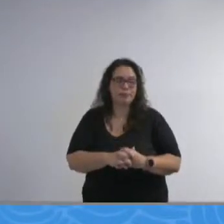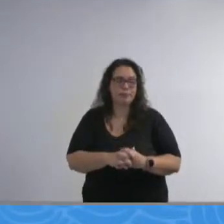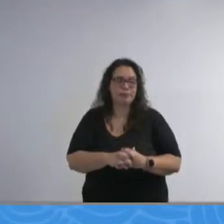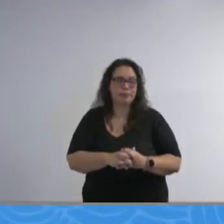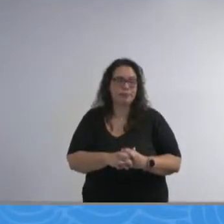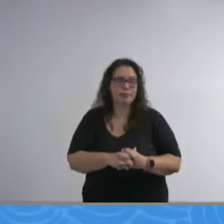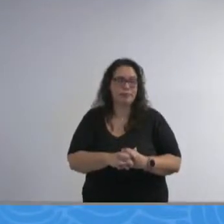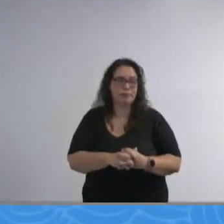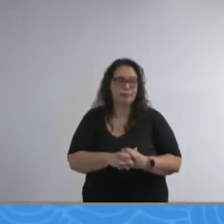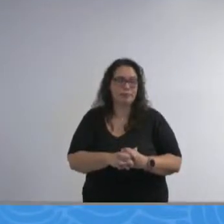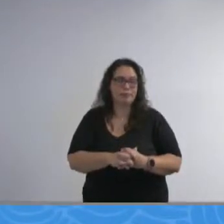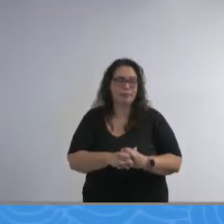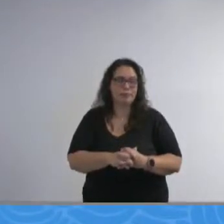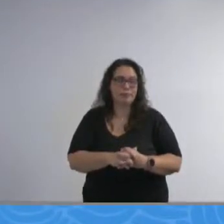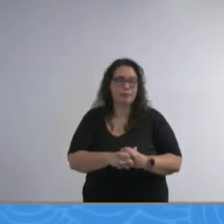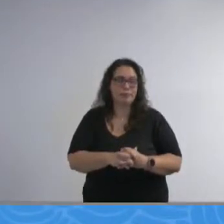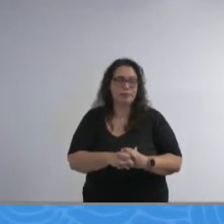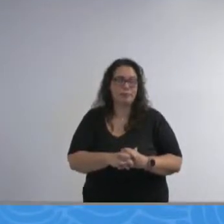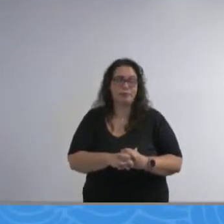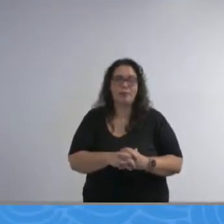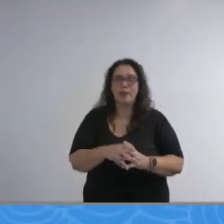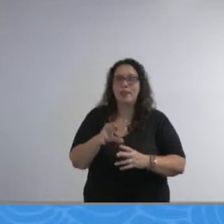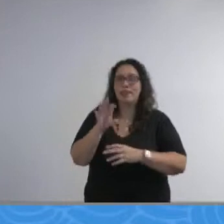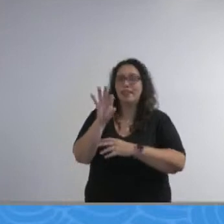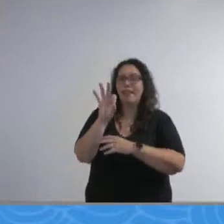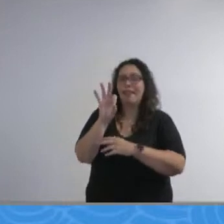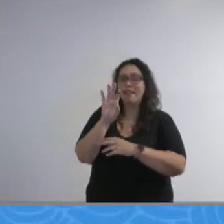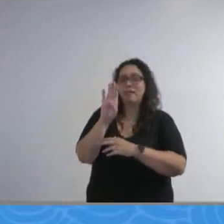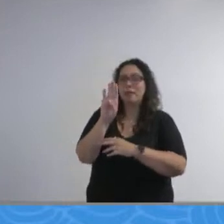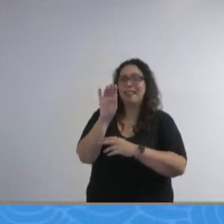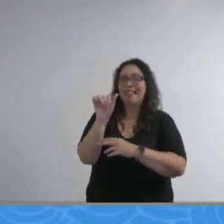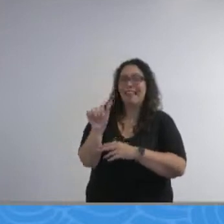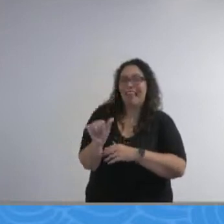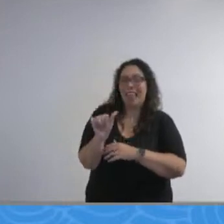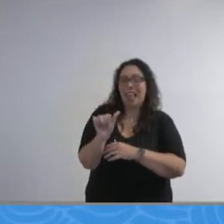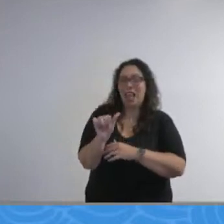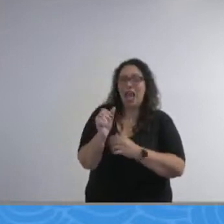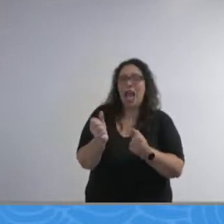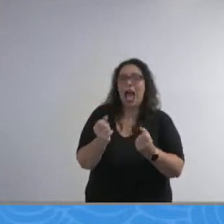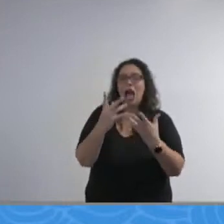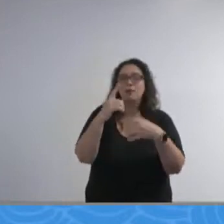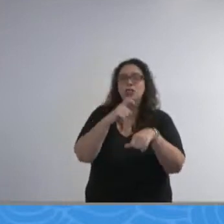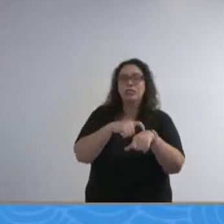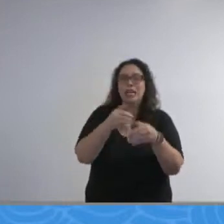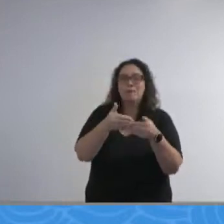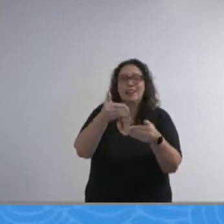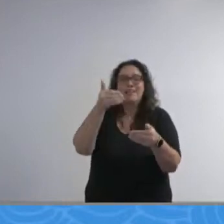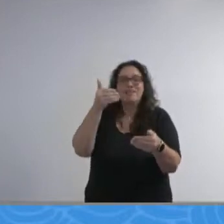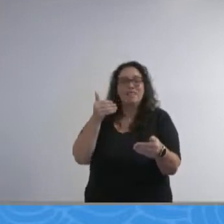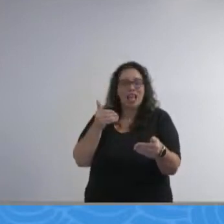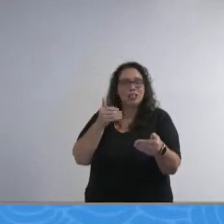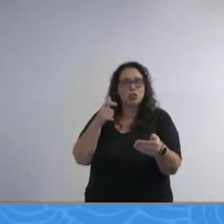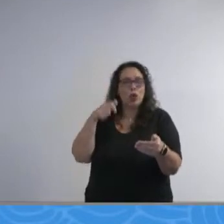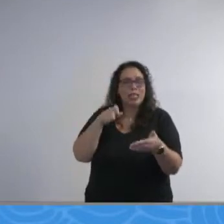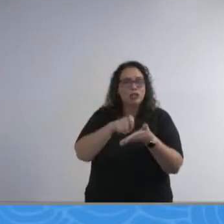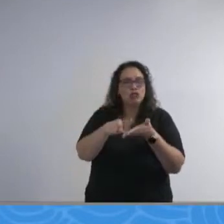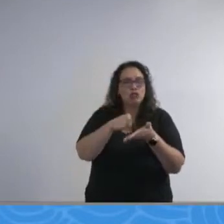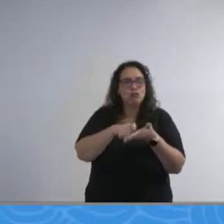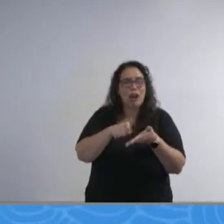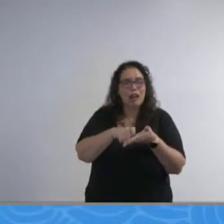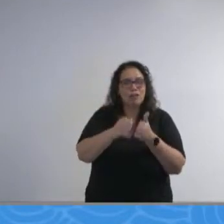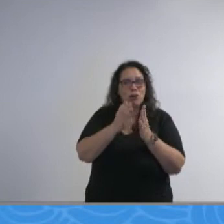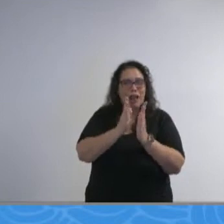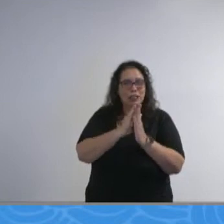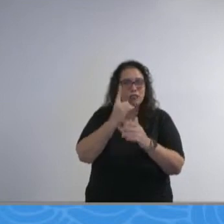can I ask the FBA? Maybe in advance. So típicamente nuestros papás cuando los llaman y quieren pedir un normally when